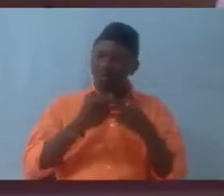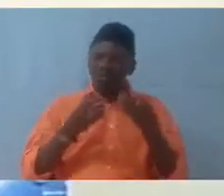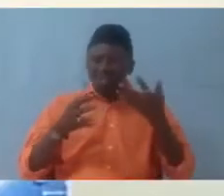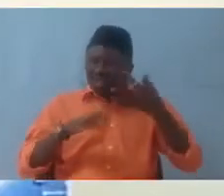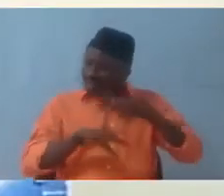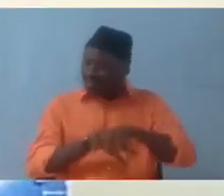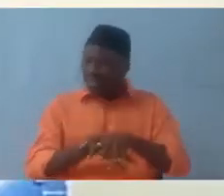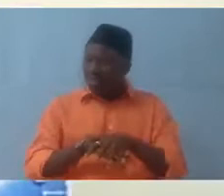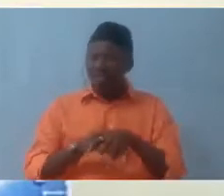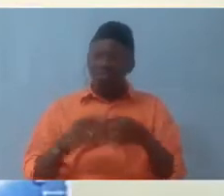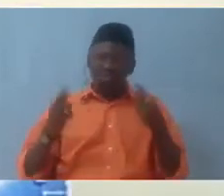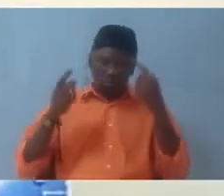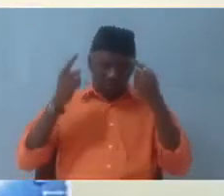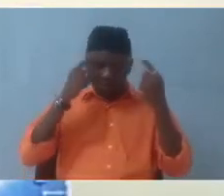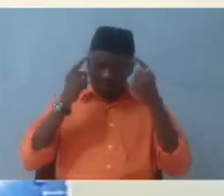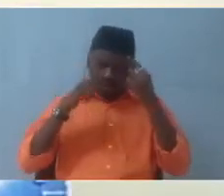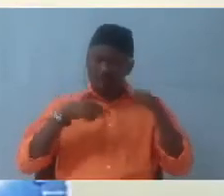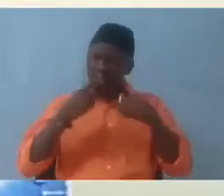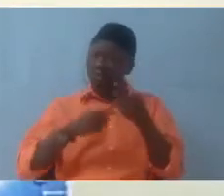Yes, that's